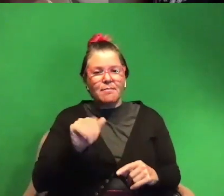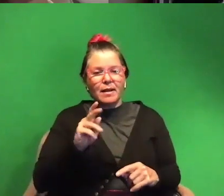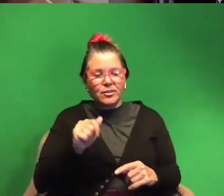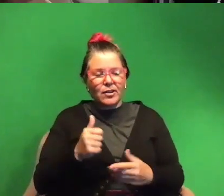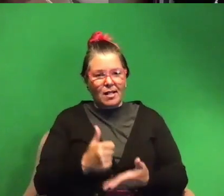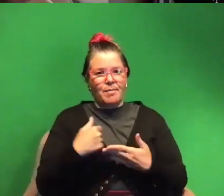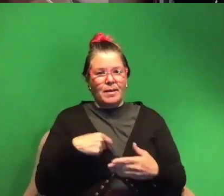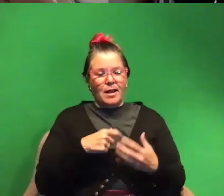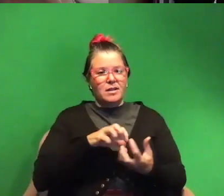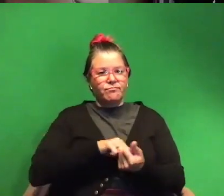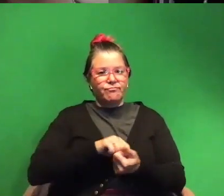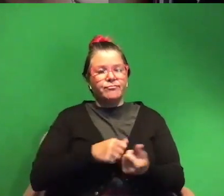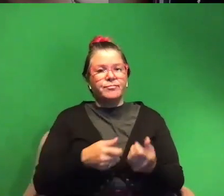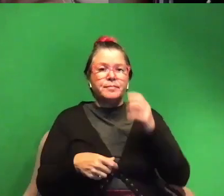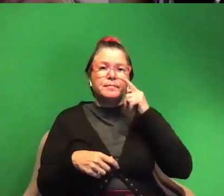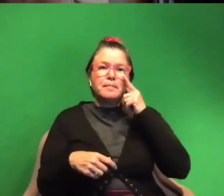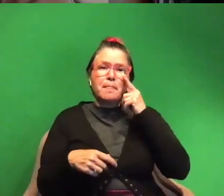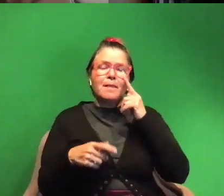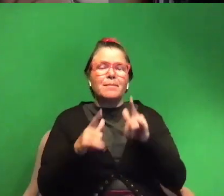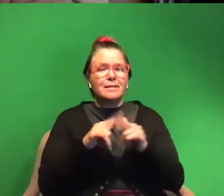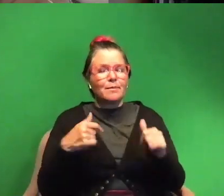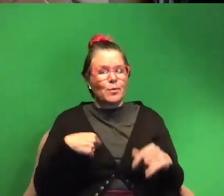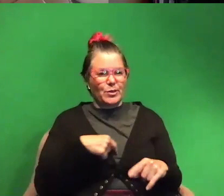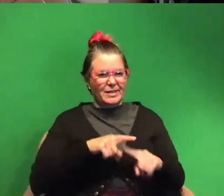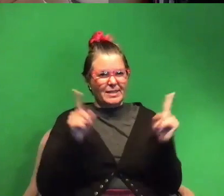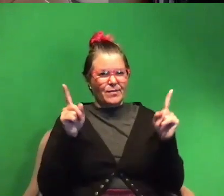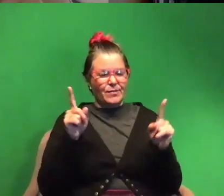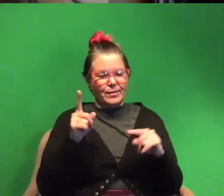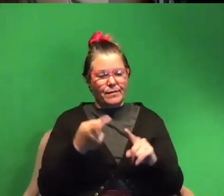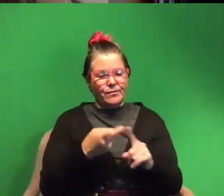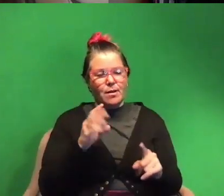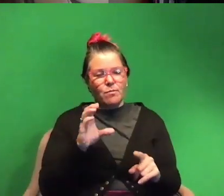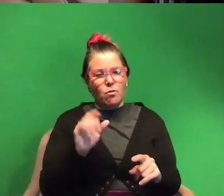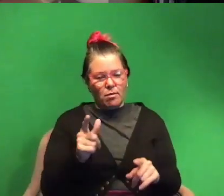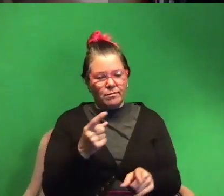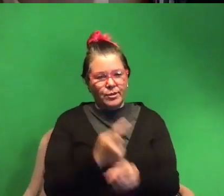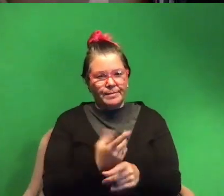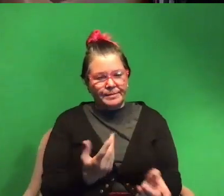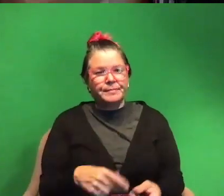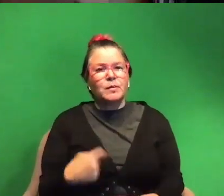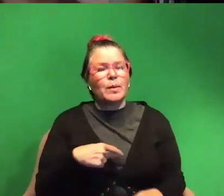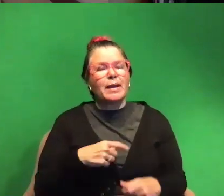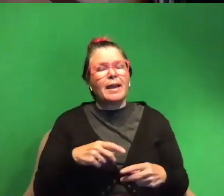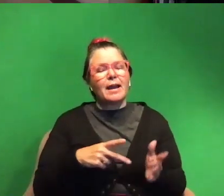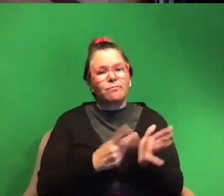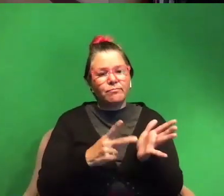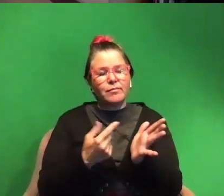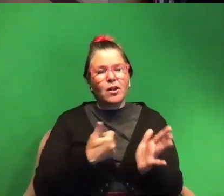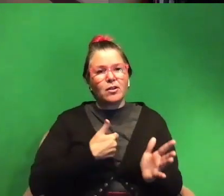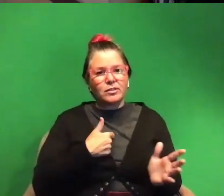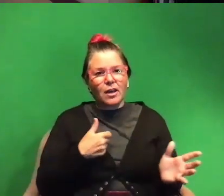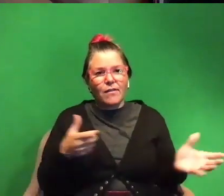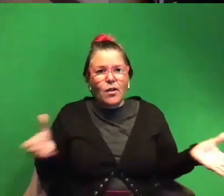out. But we're still very, very different from something like a coral, right? Because we can't replicate ourselves and then hold